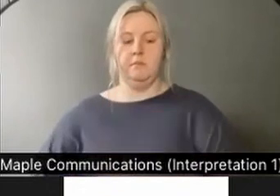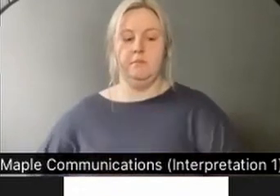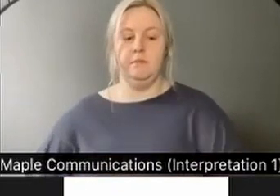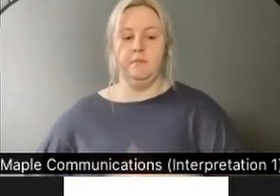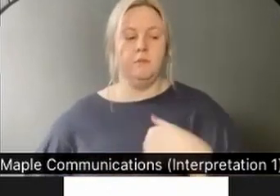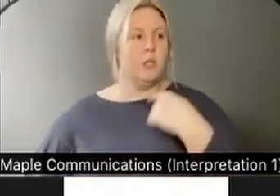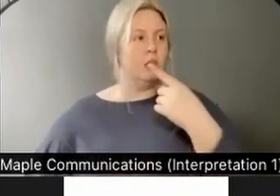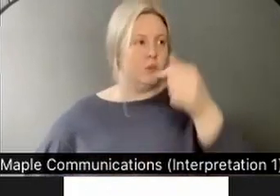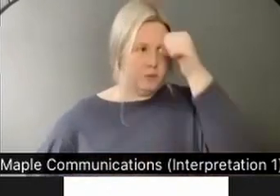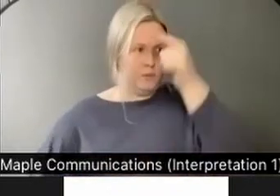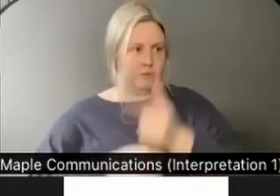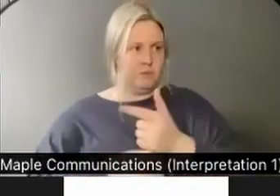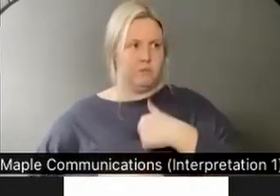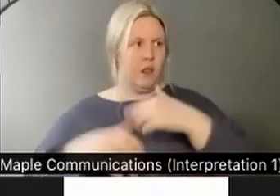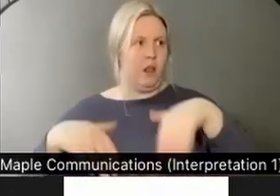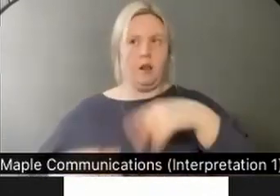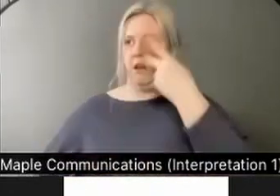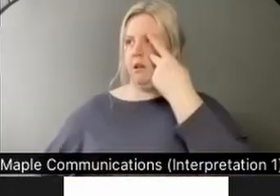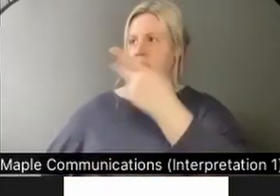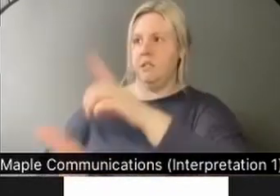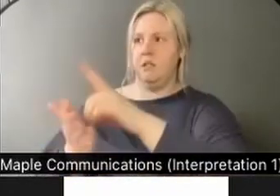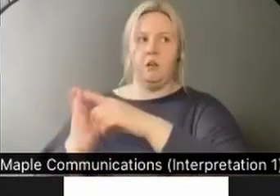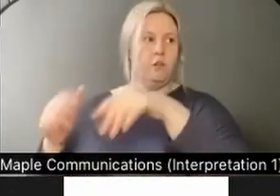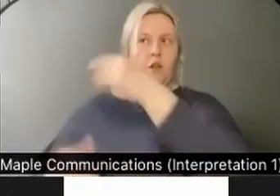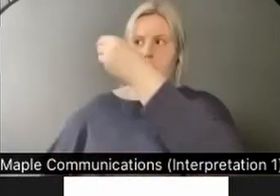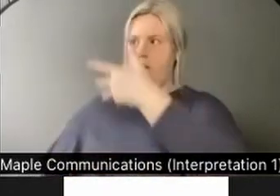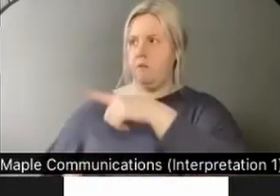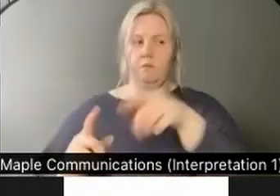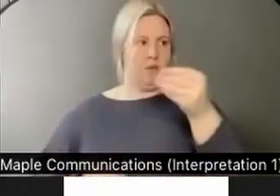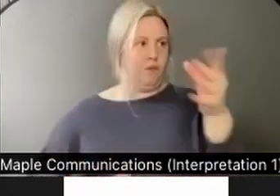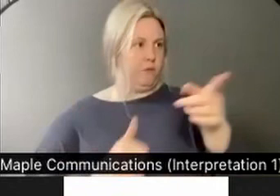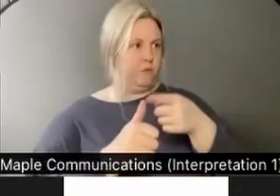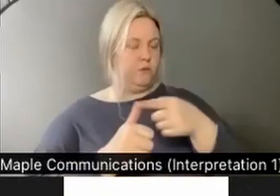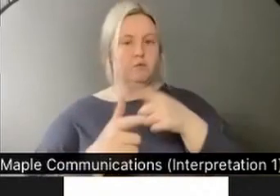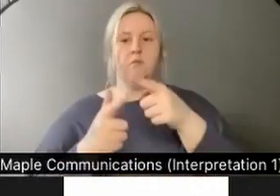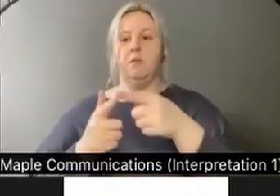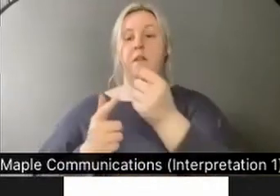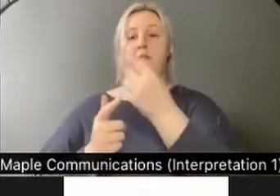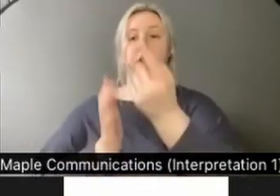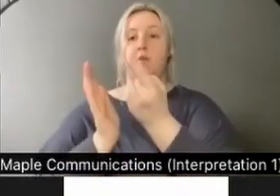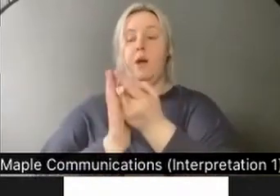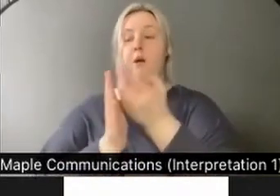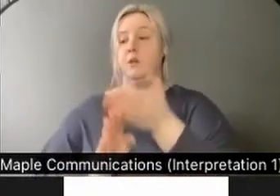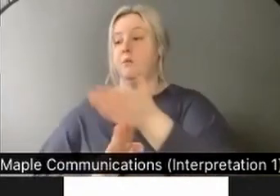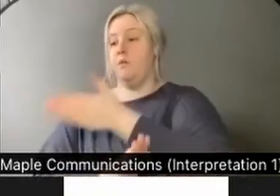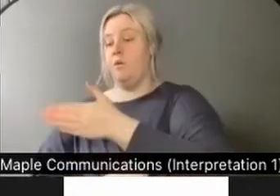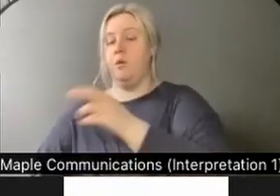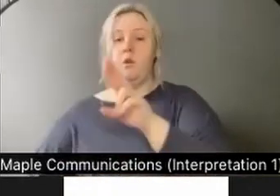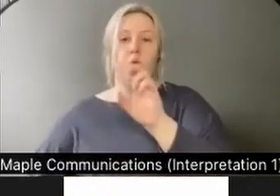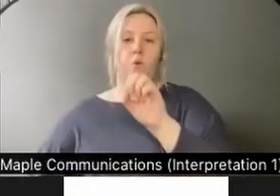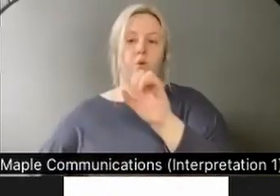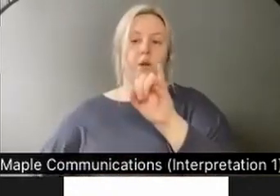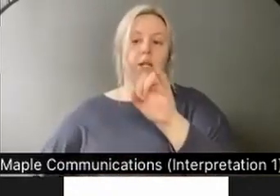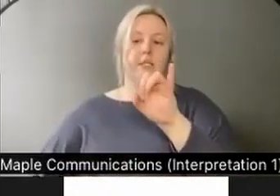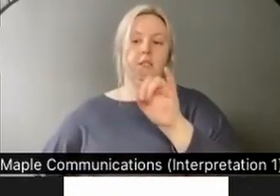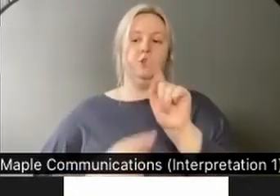that I had yet to see said doctor. However, a couple of hours earlier, a resident had come in to take